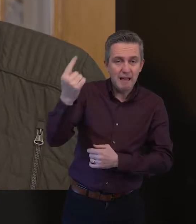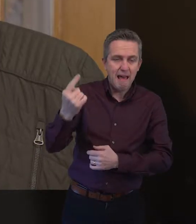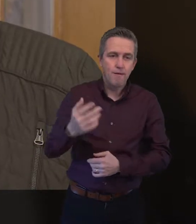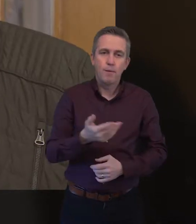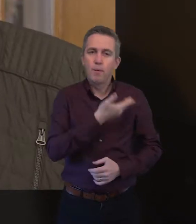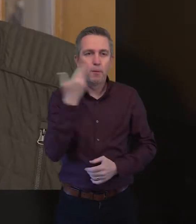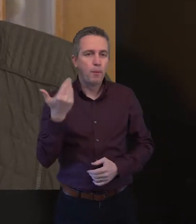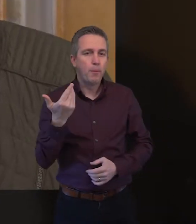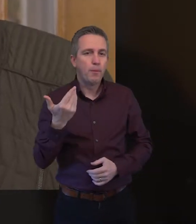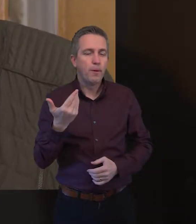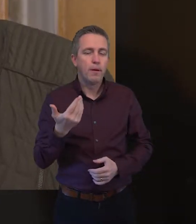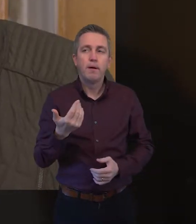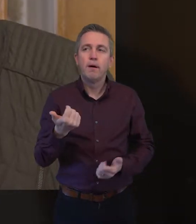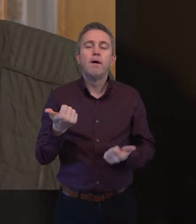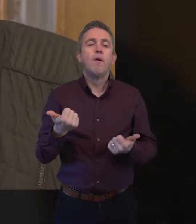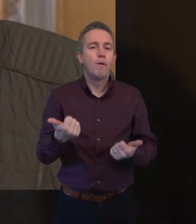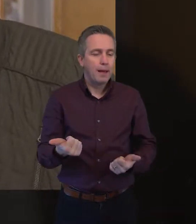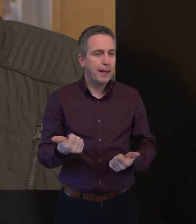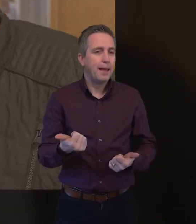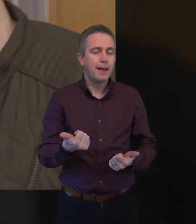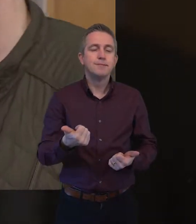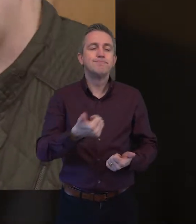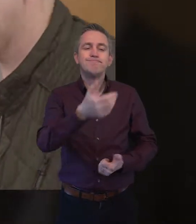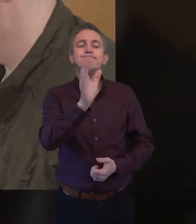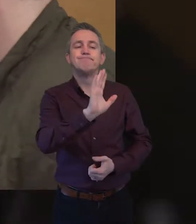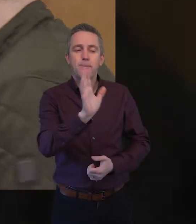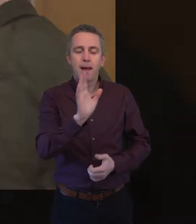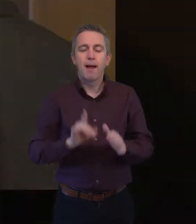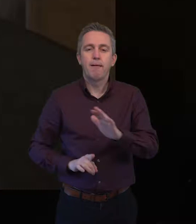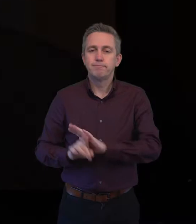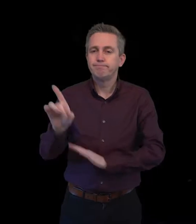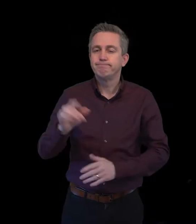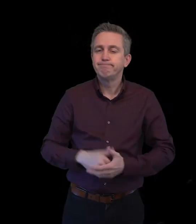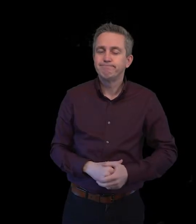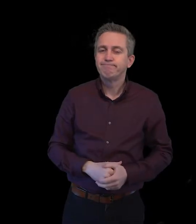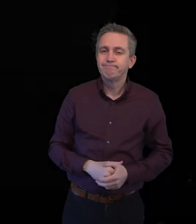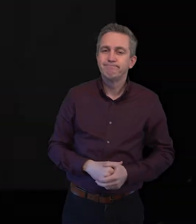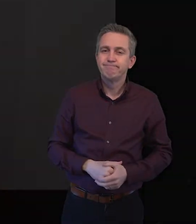such. Okay. Bye. Bye.